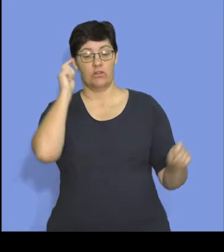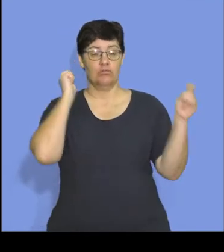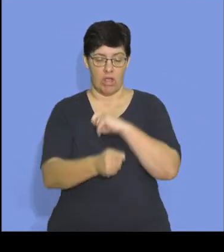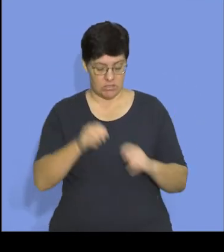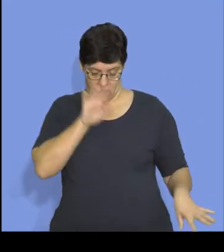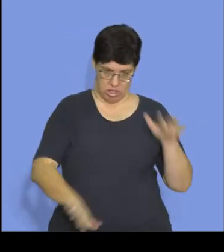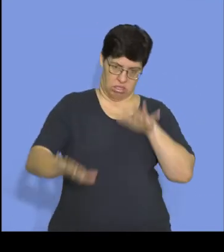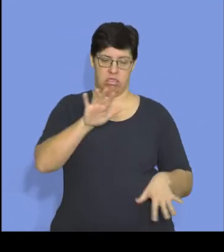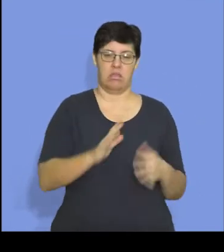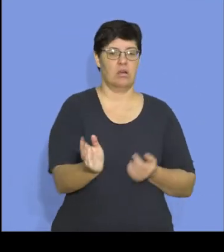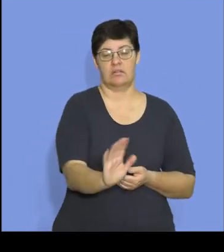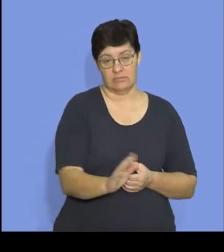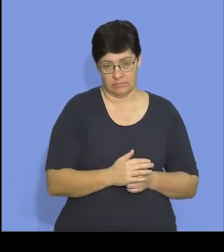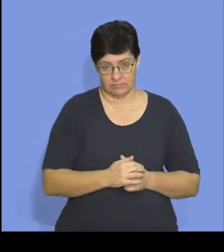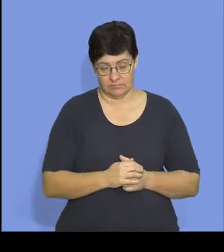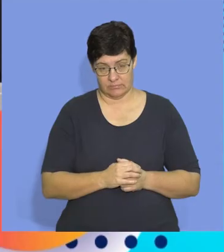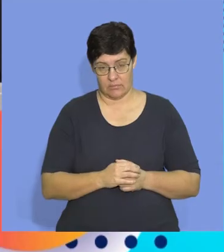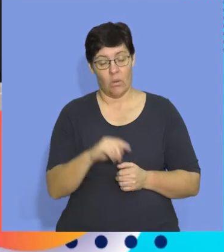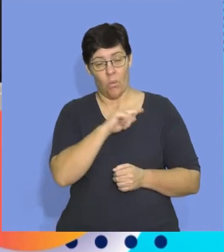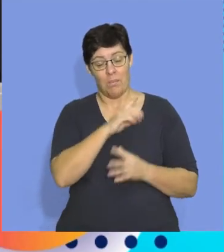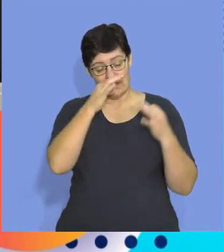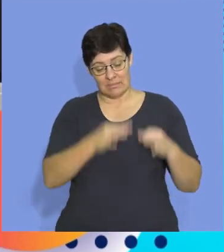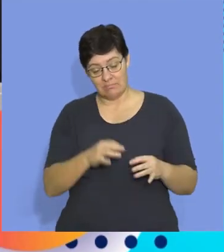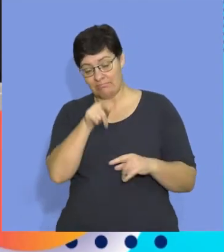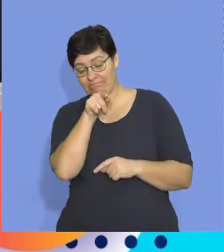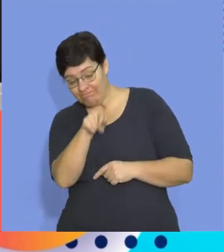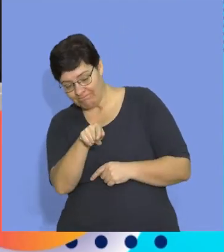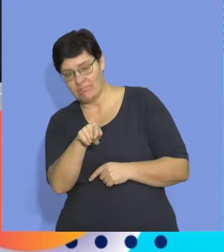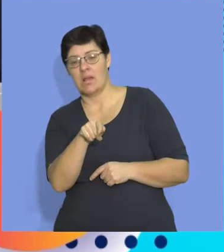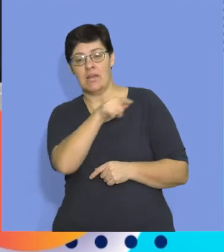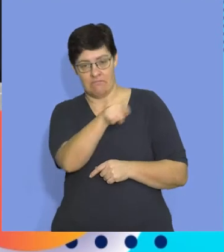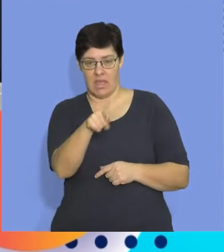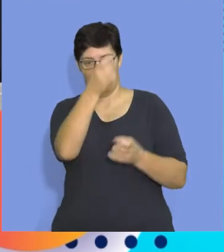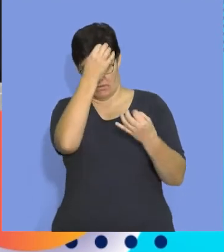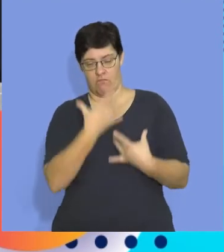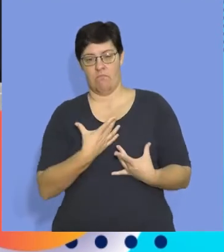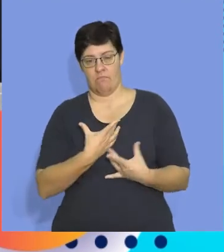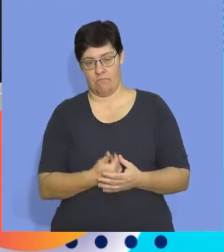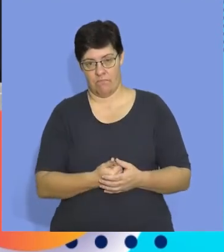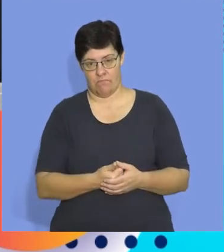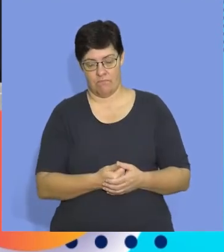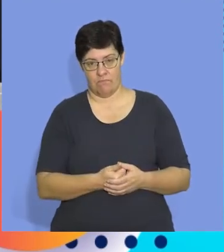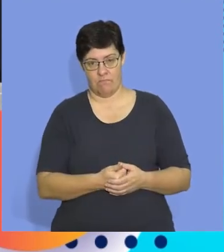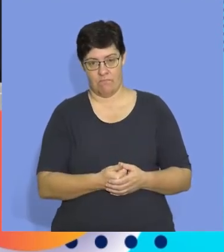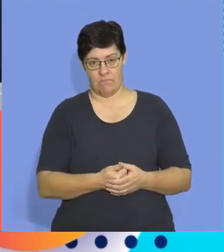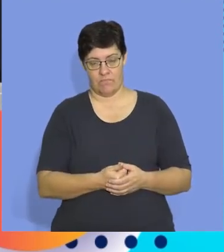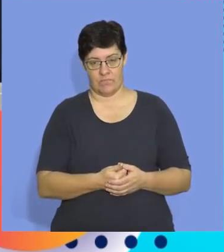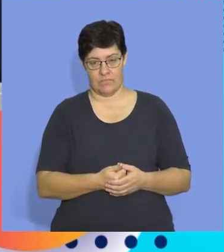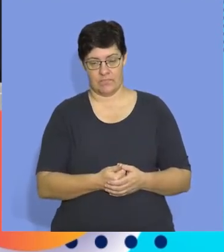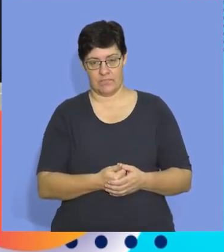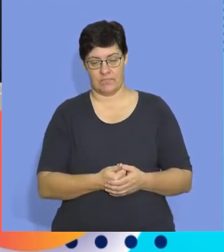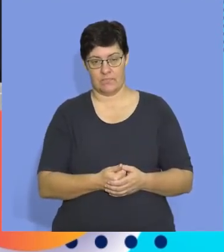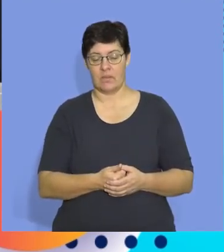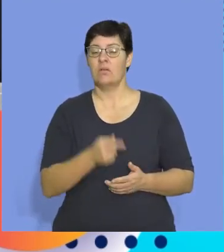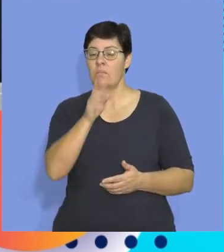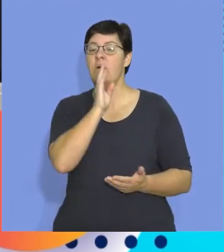in the question and they decide what is positive and negative, it gets a bit confusing. So make sure